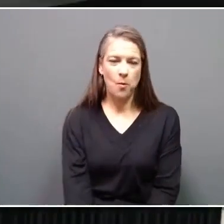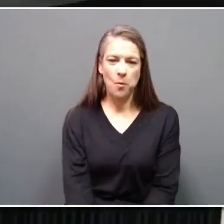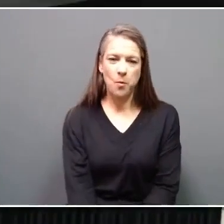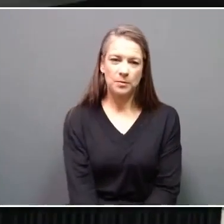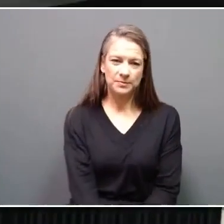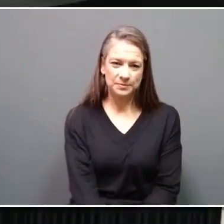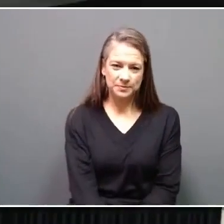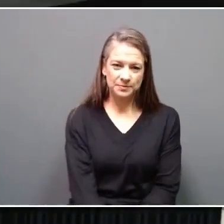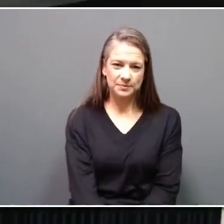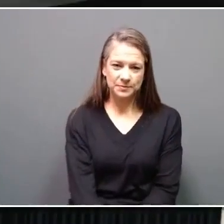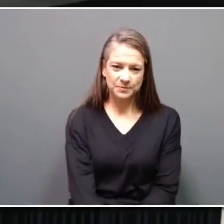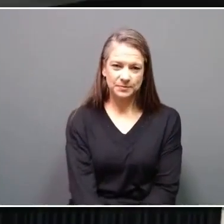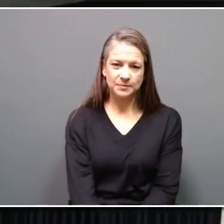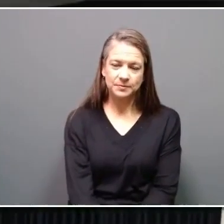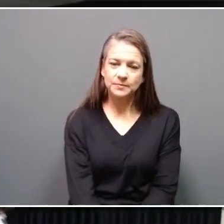Thanks, man. Appreciate it.